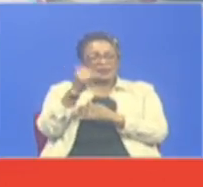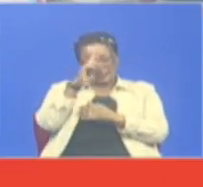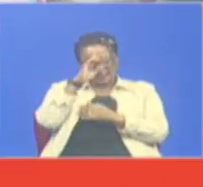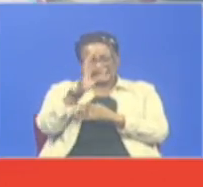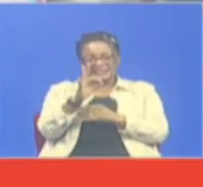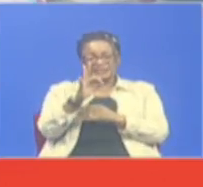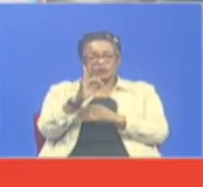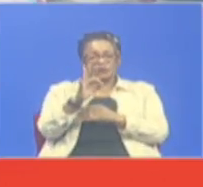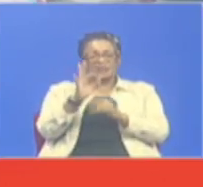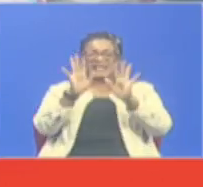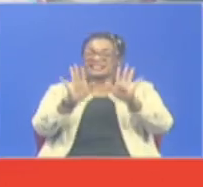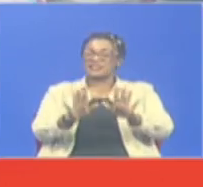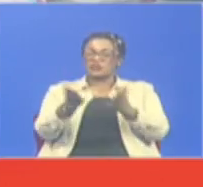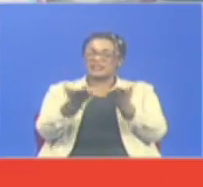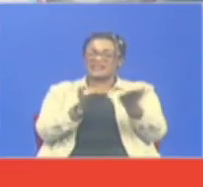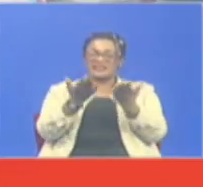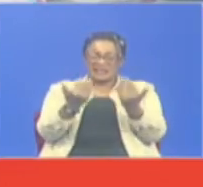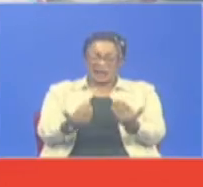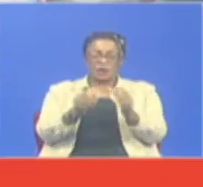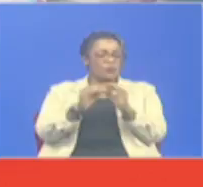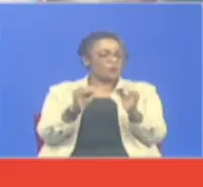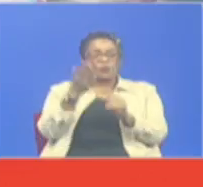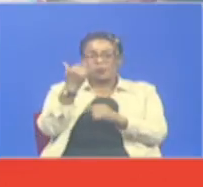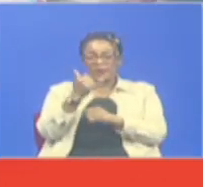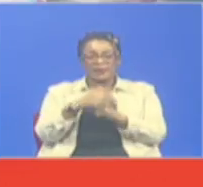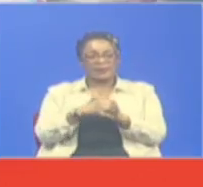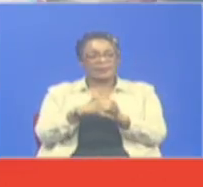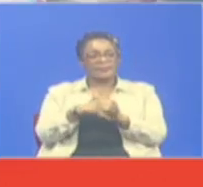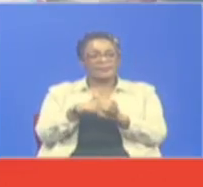essential service as it is right now? Briefly.